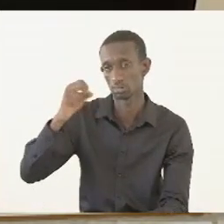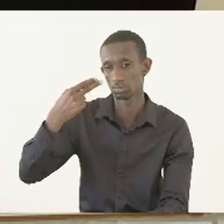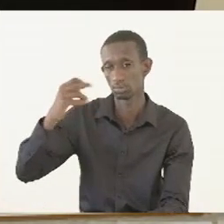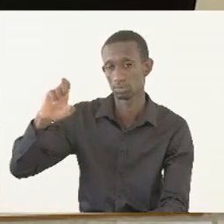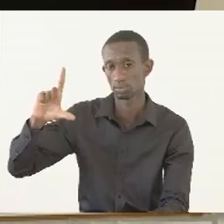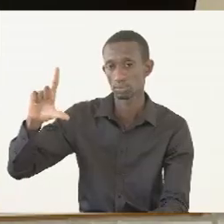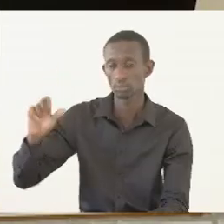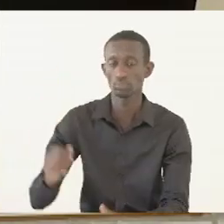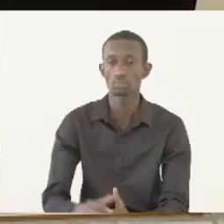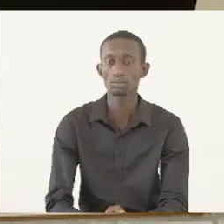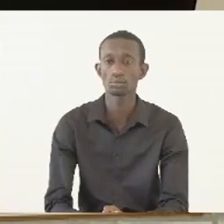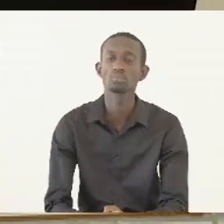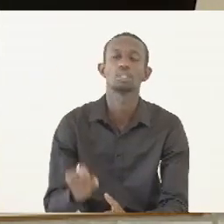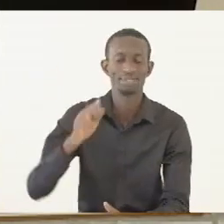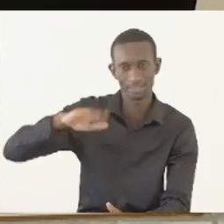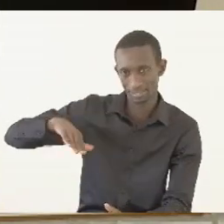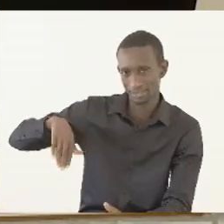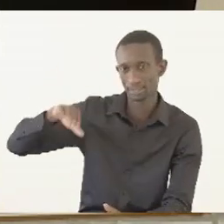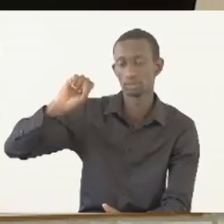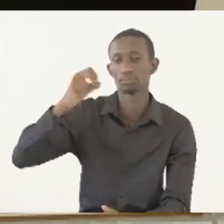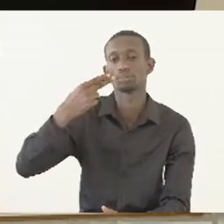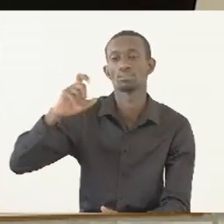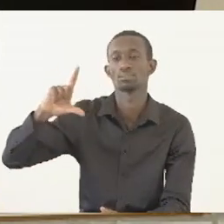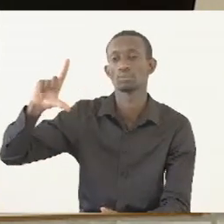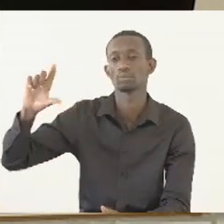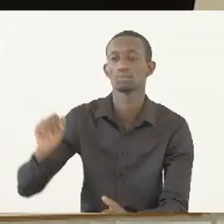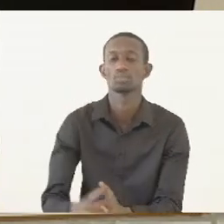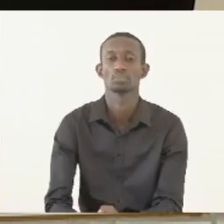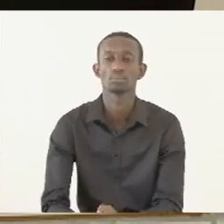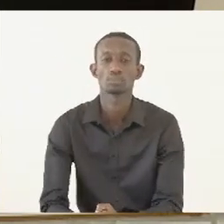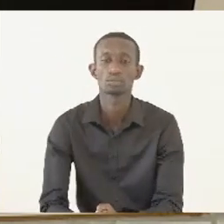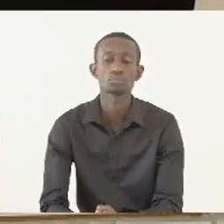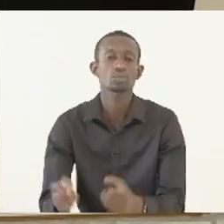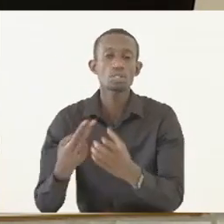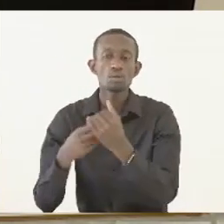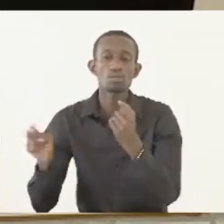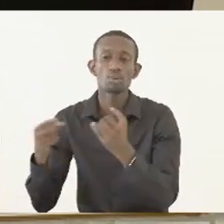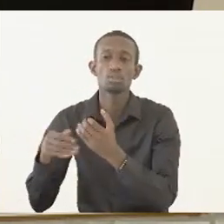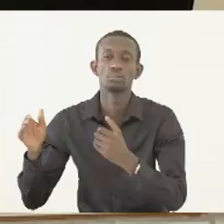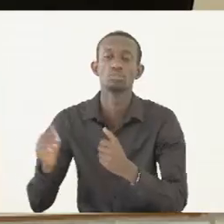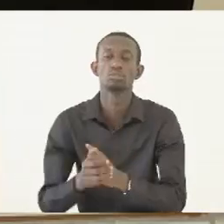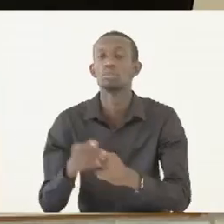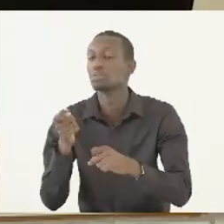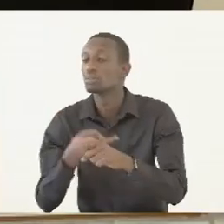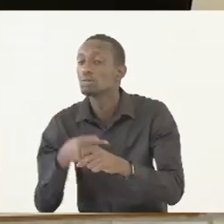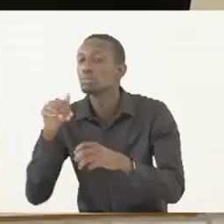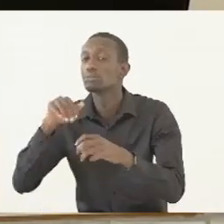that is the last shell, going out further from the